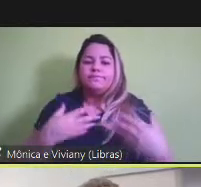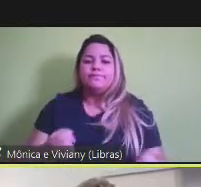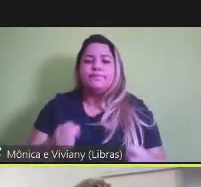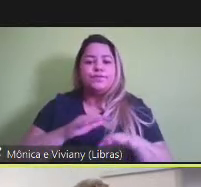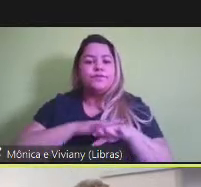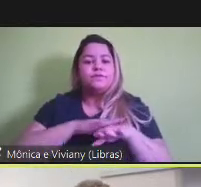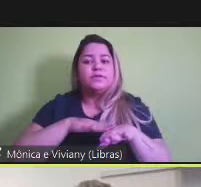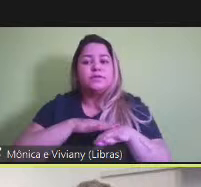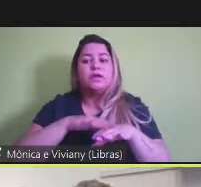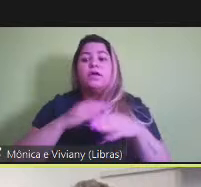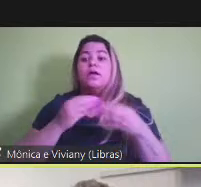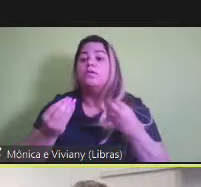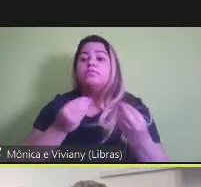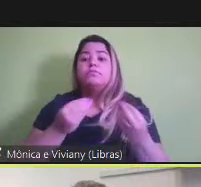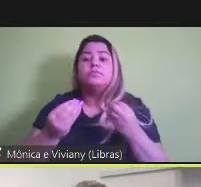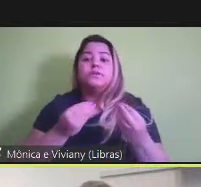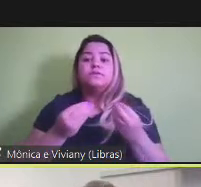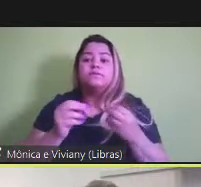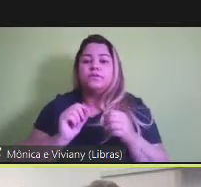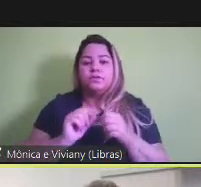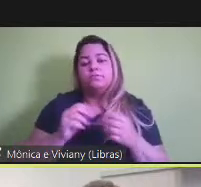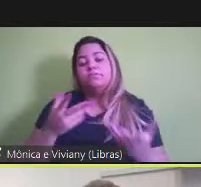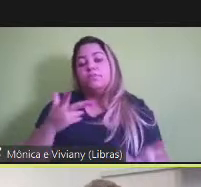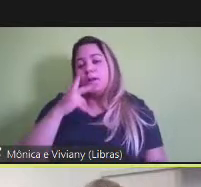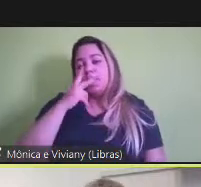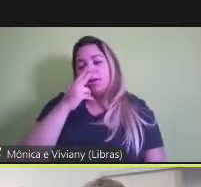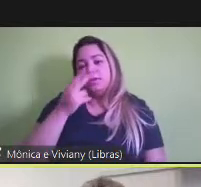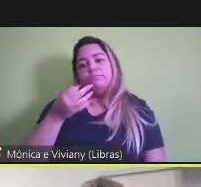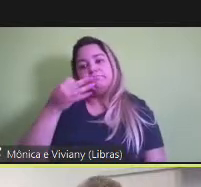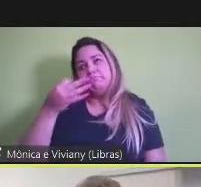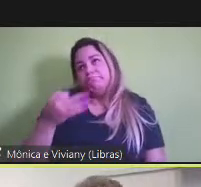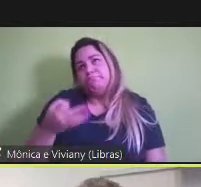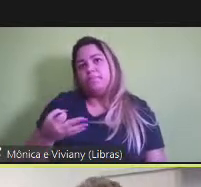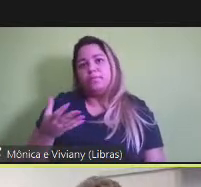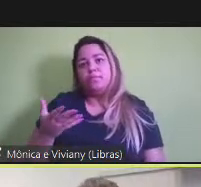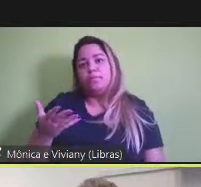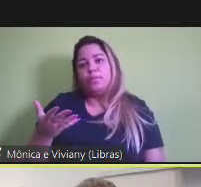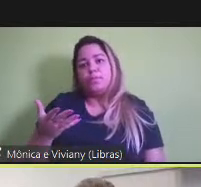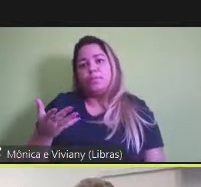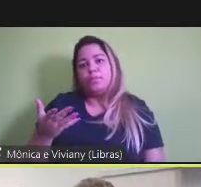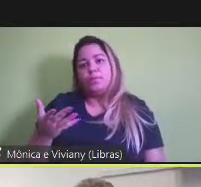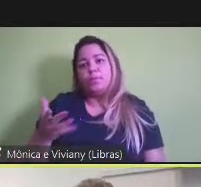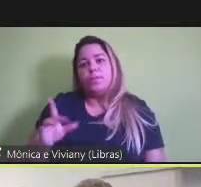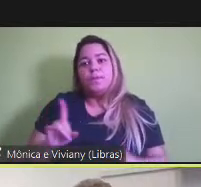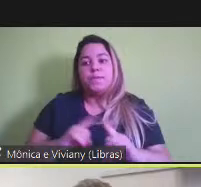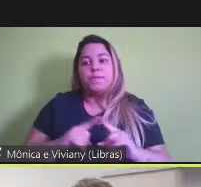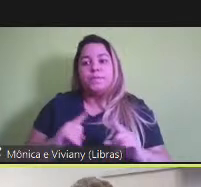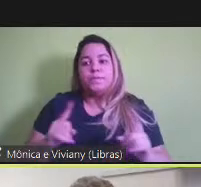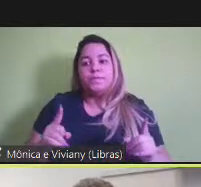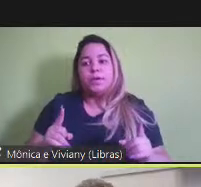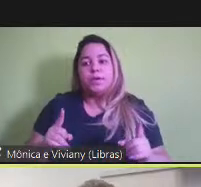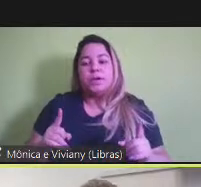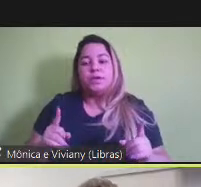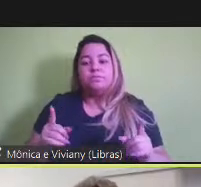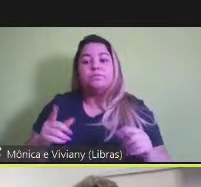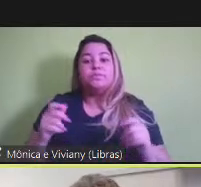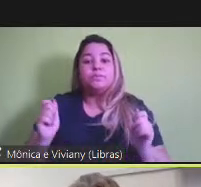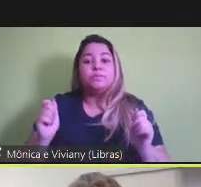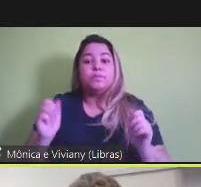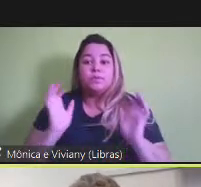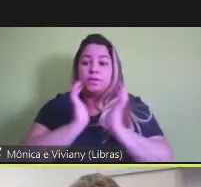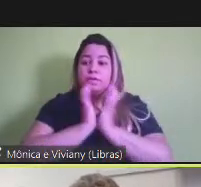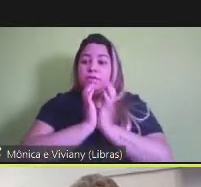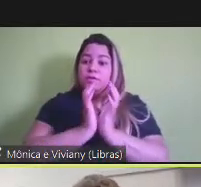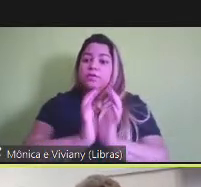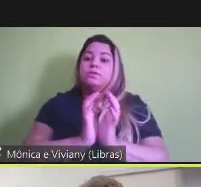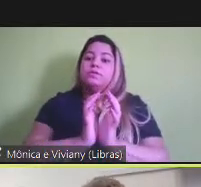let's talk to see how to work this out. It seems obvious, it seems simple, but this is very difficult to be